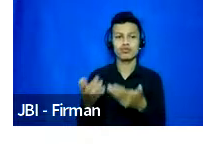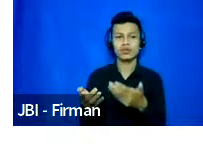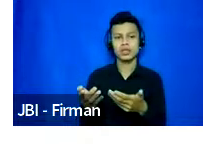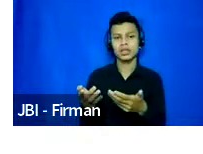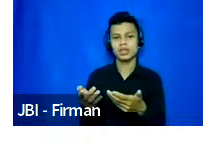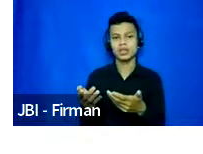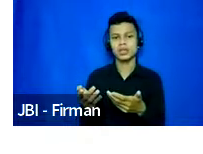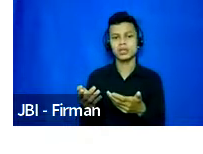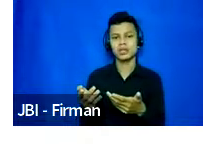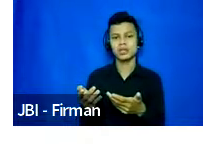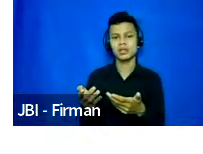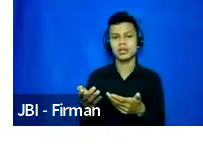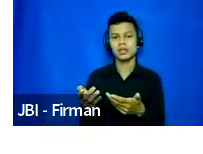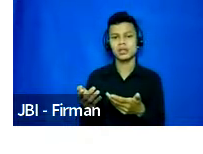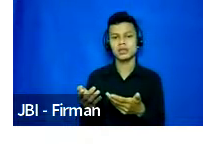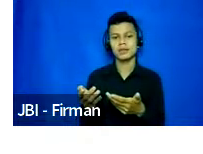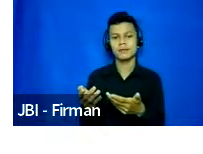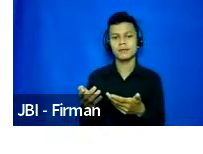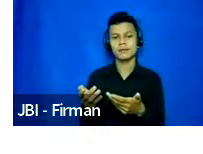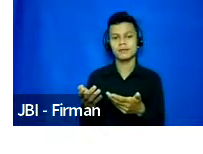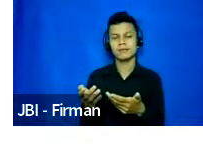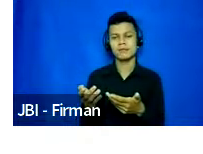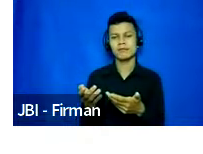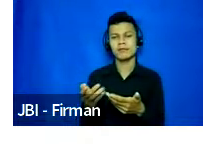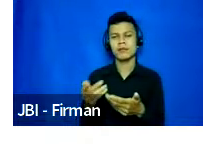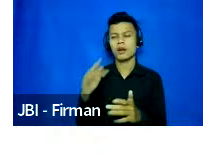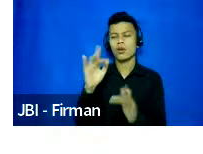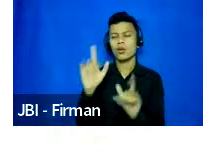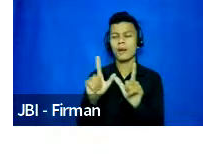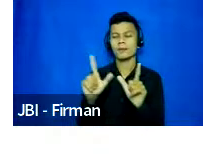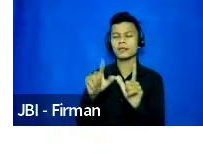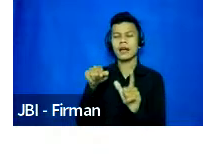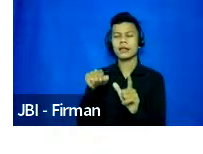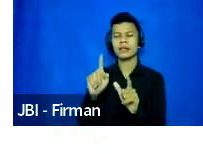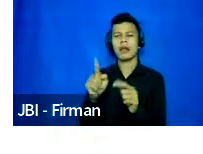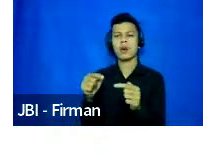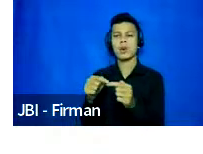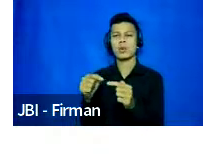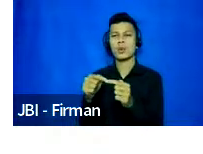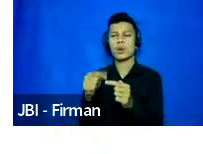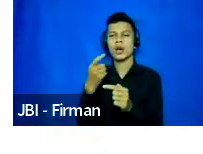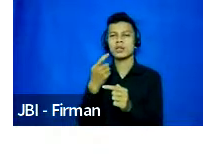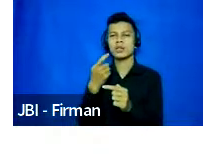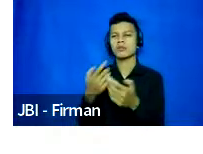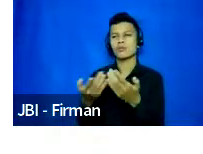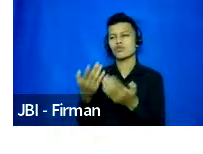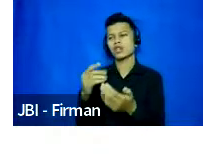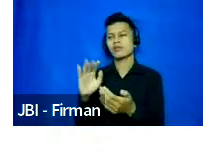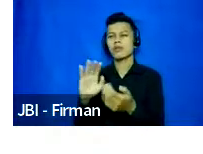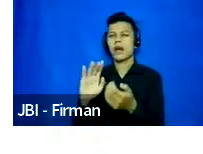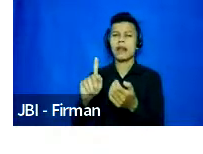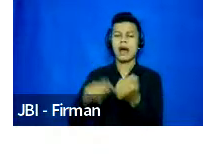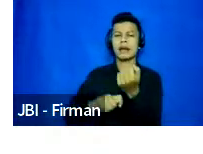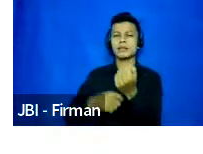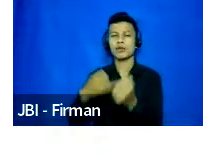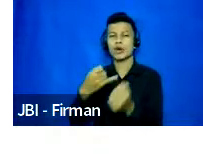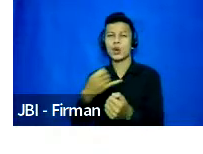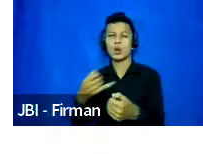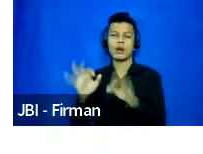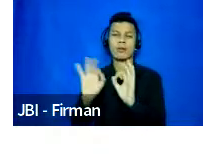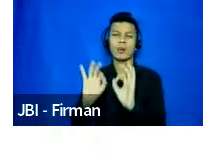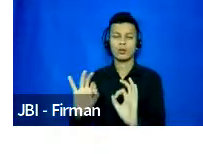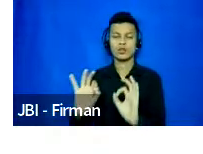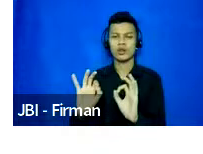disproportionate responses that restrict users' cultural, social, and political speech. And it